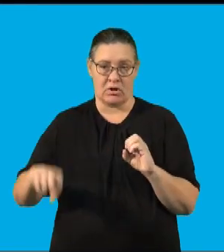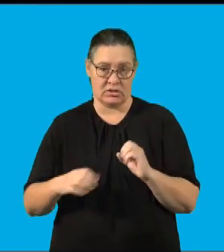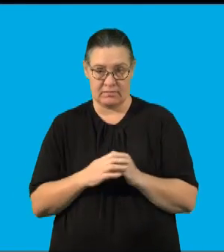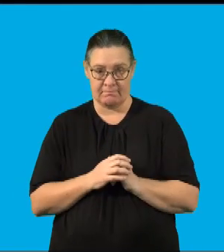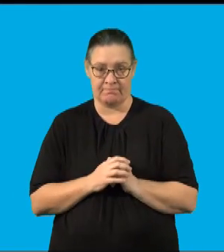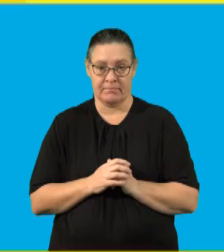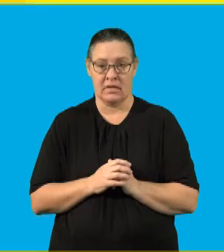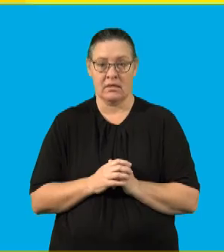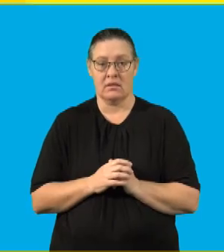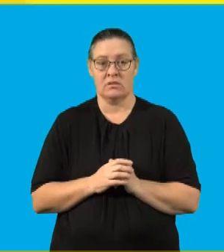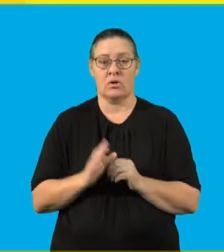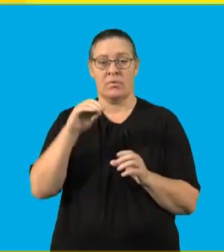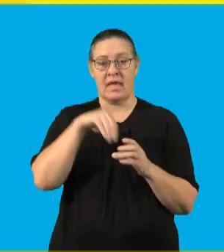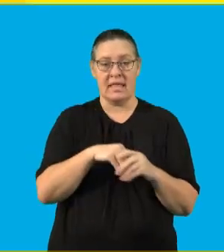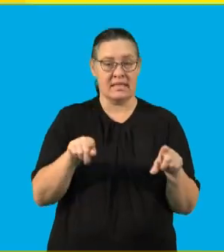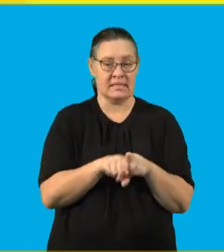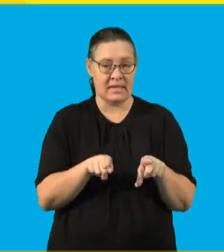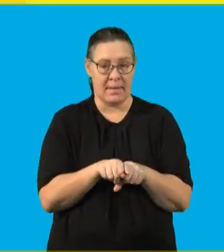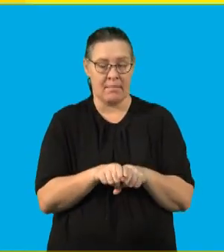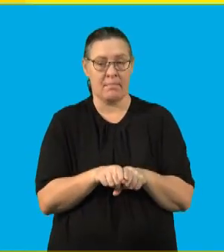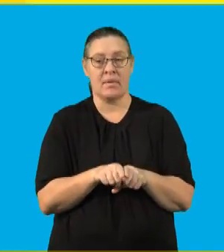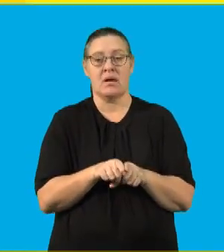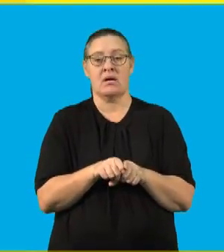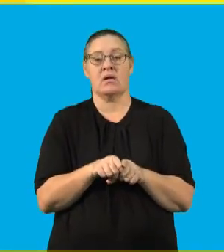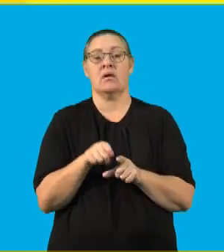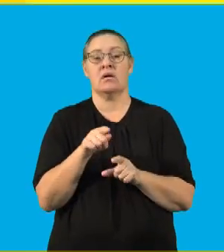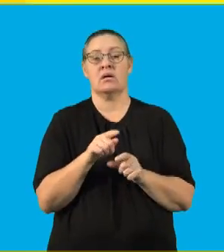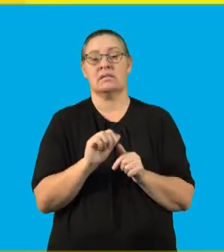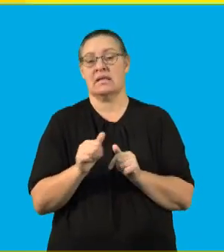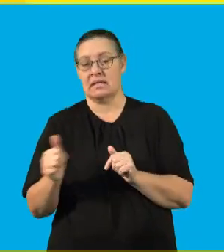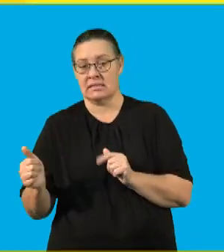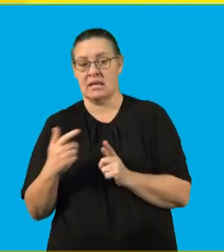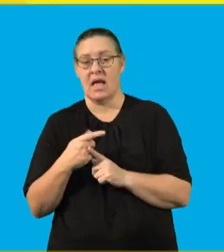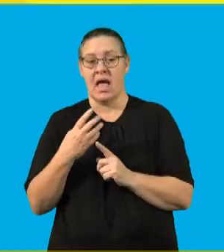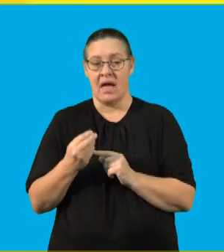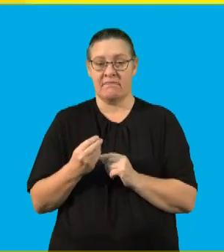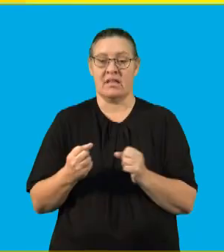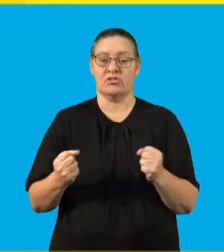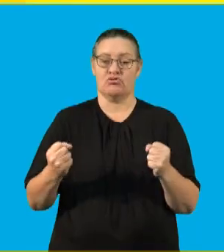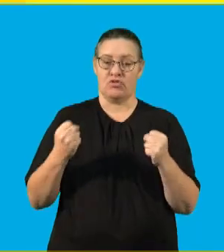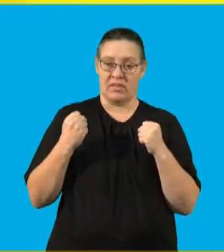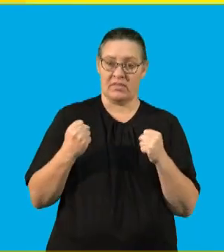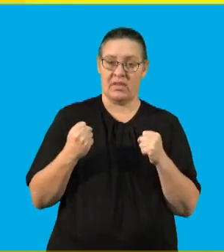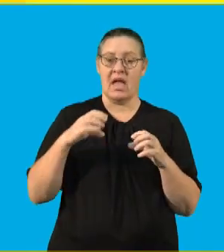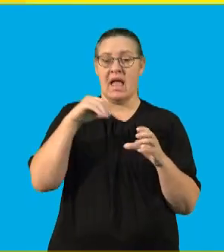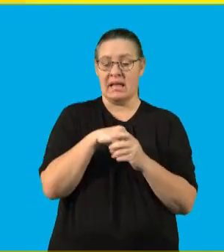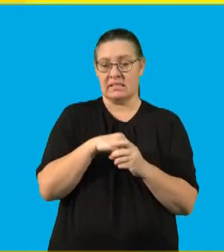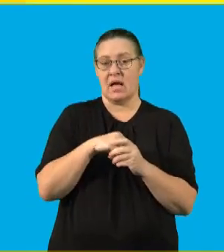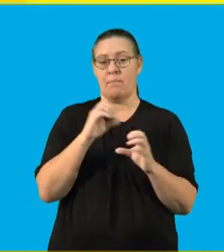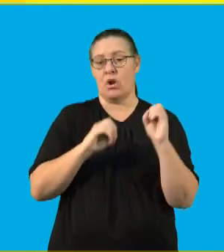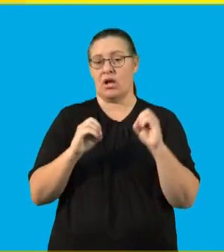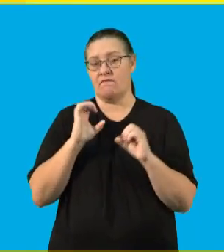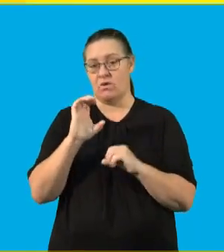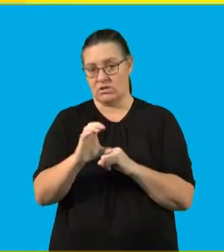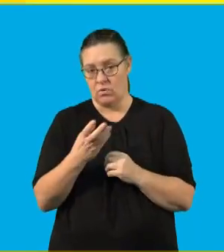branched. So as the chain length increases within the same homologous series, there's going to be an increase in the strength of the